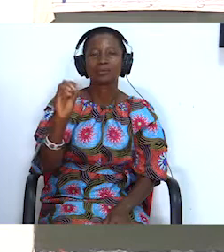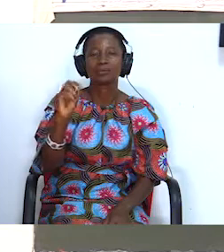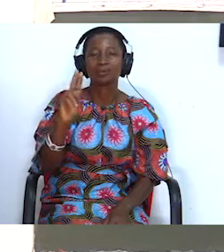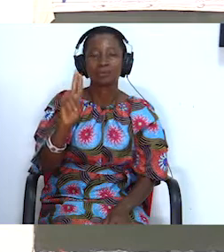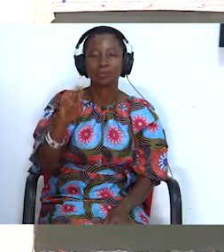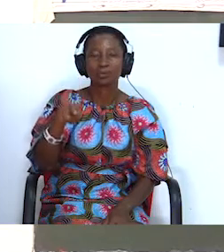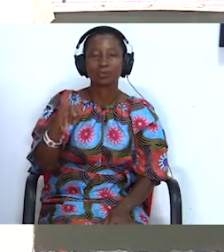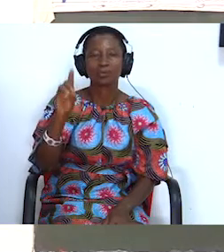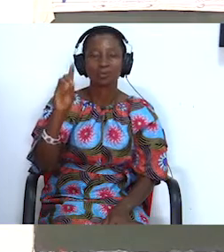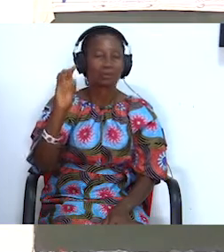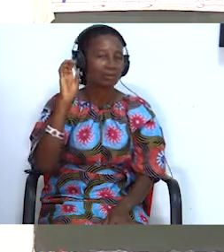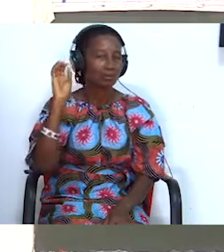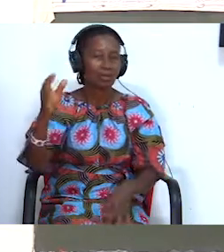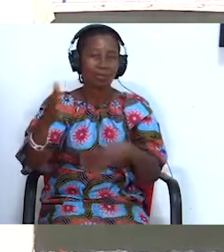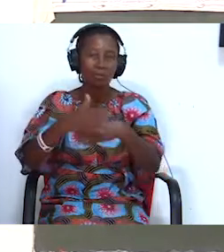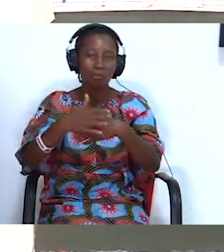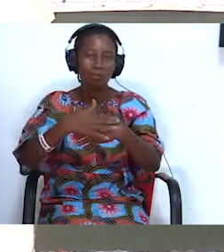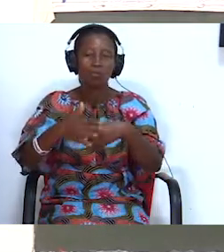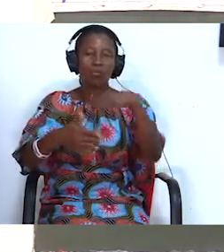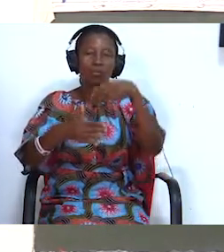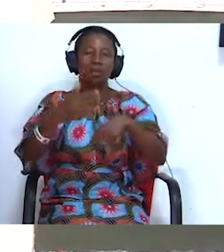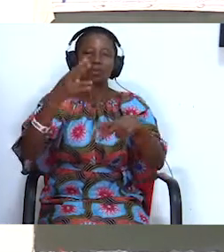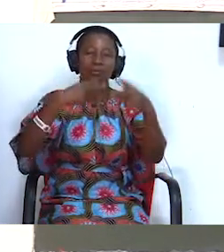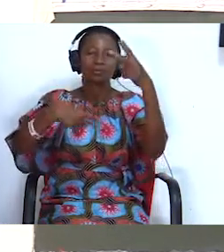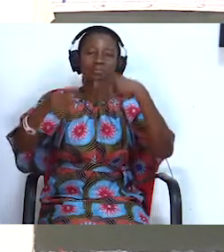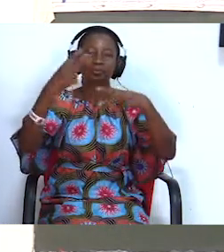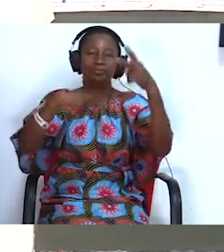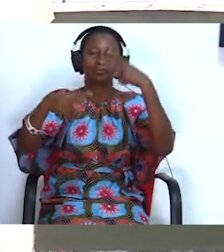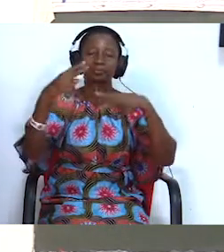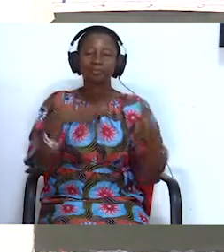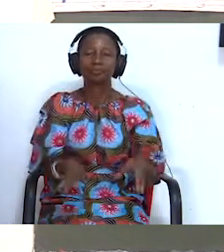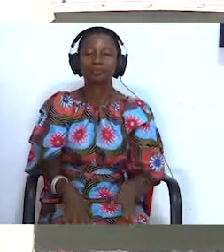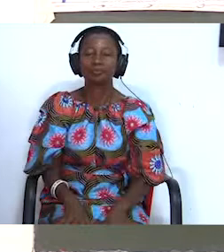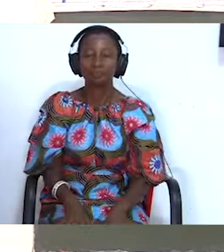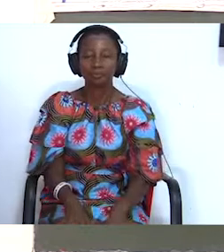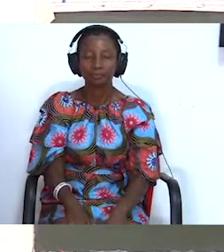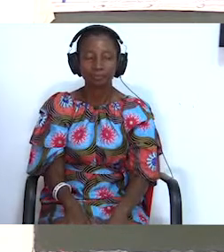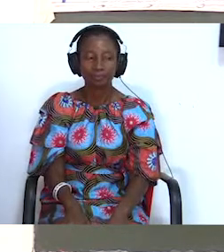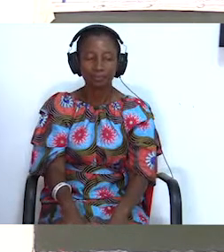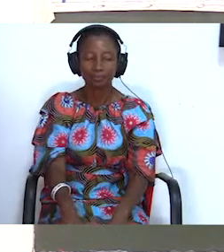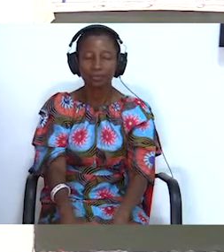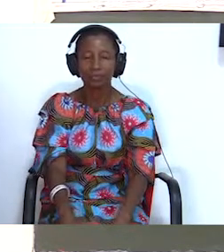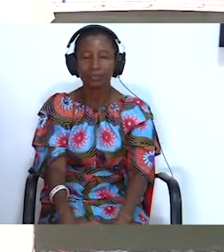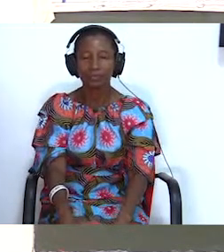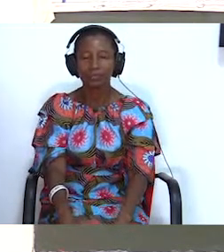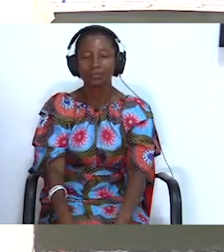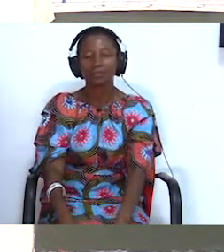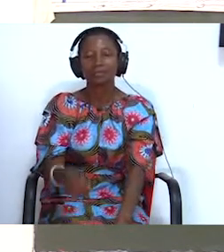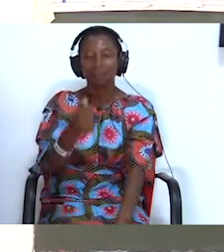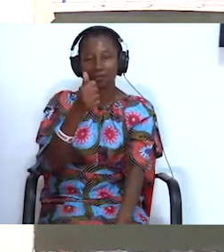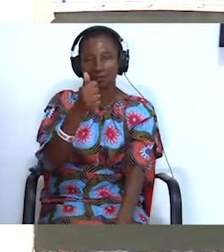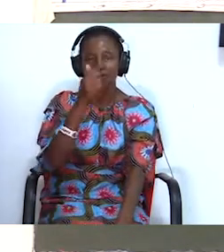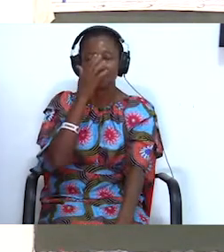Very good. The sound is ah. Let's say it together.